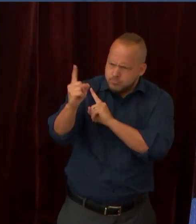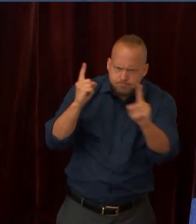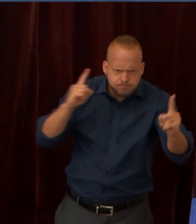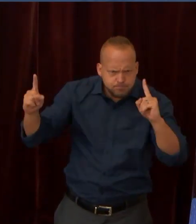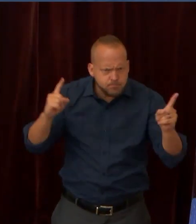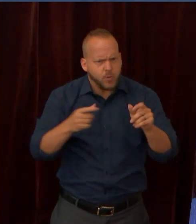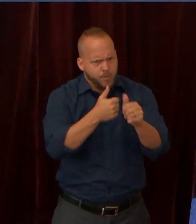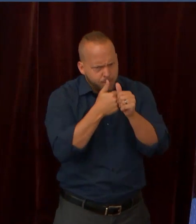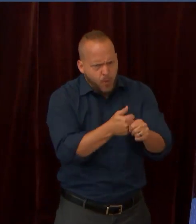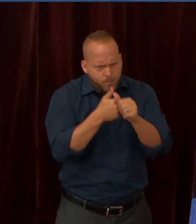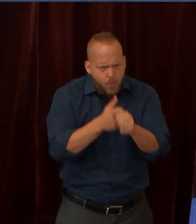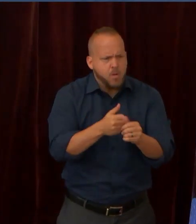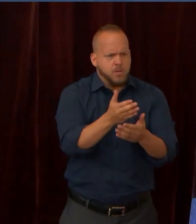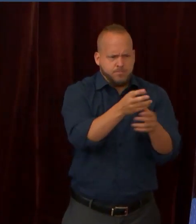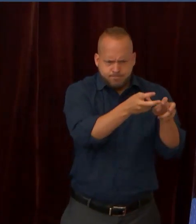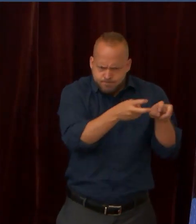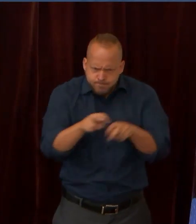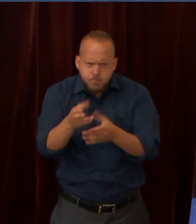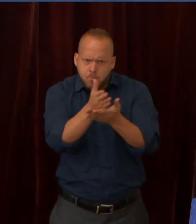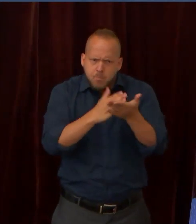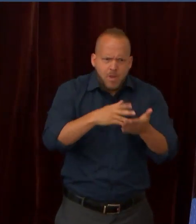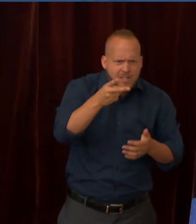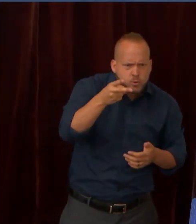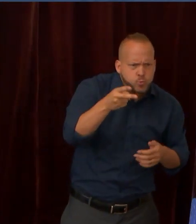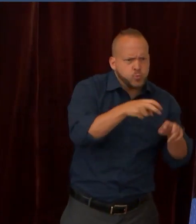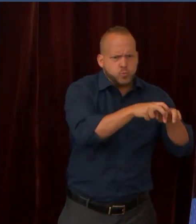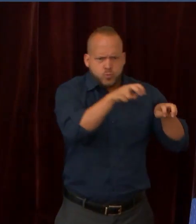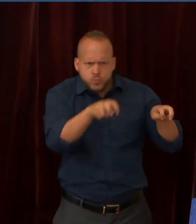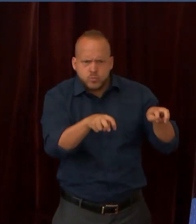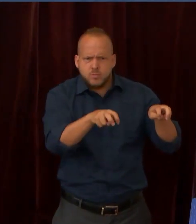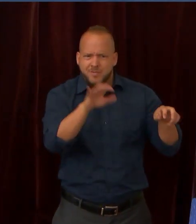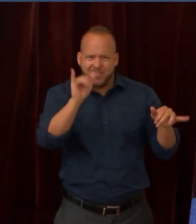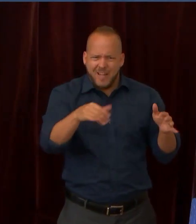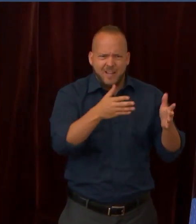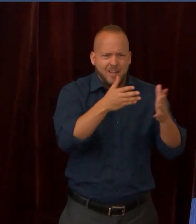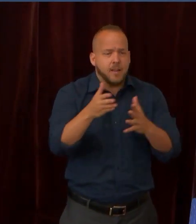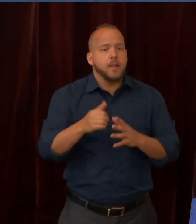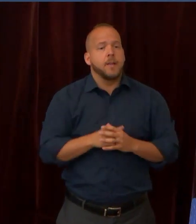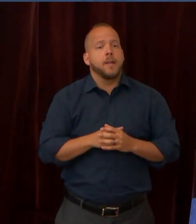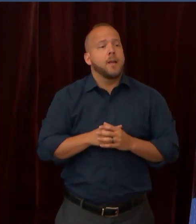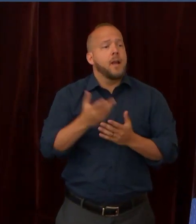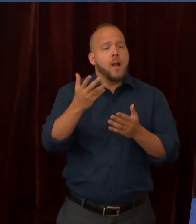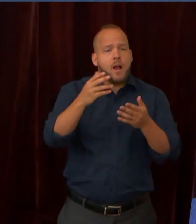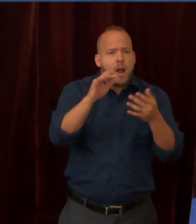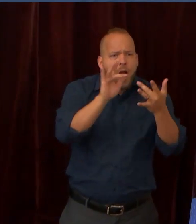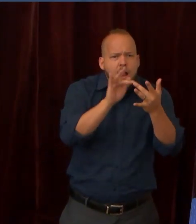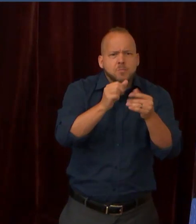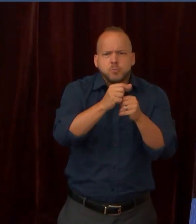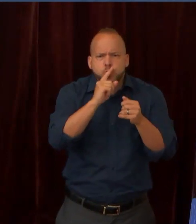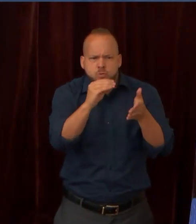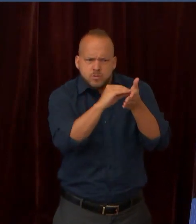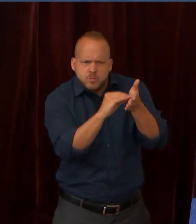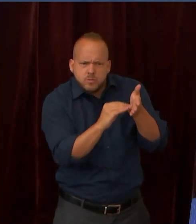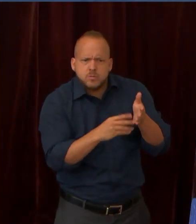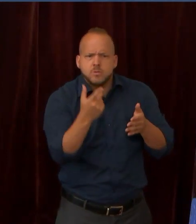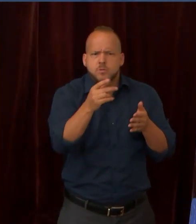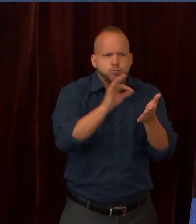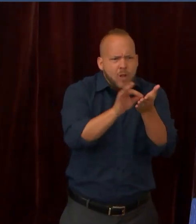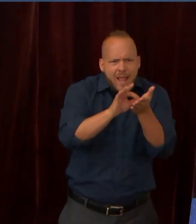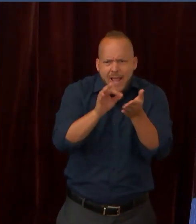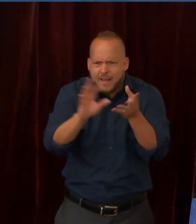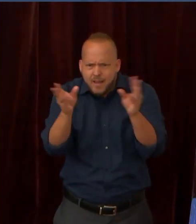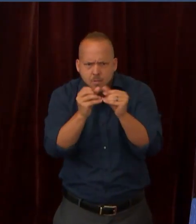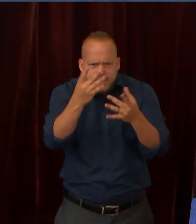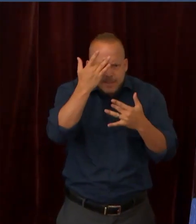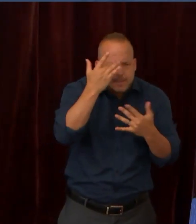individual social distancing, contact tracing, masking, as those individual efforts kick in, we hope that's going to drive the